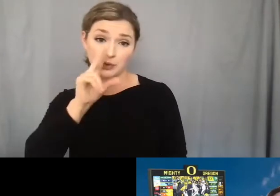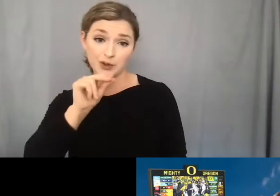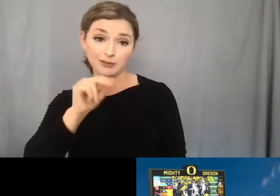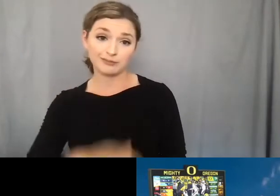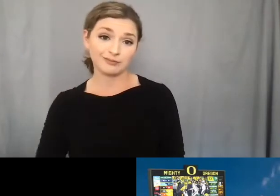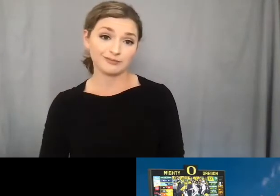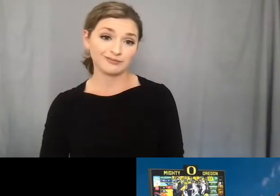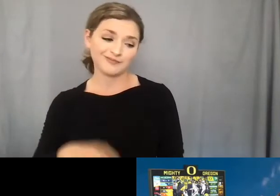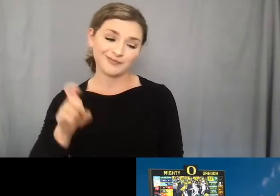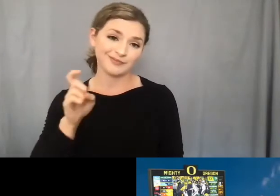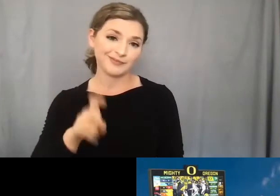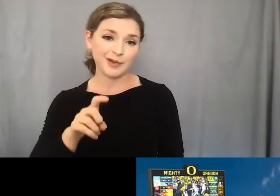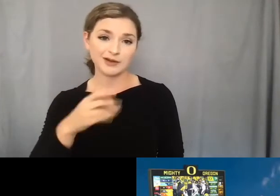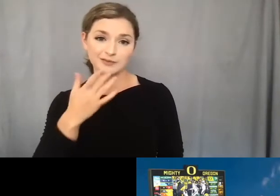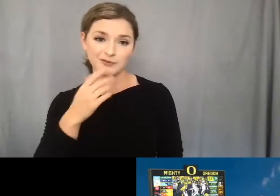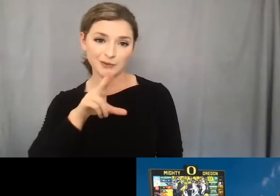better.